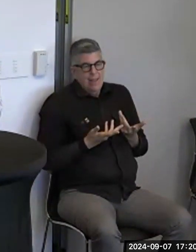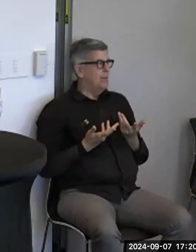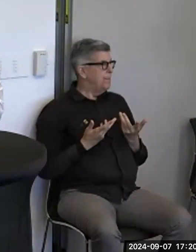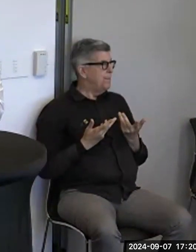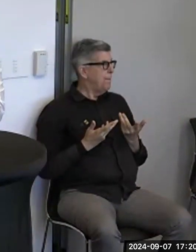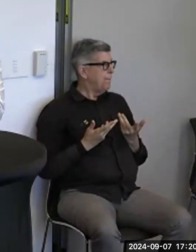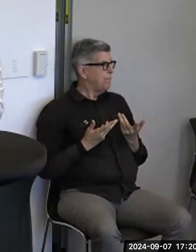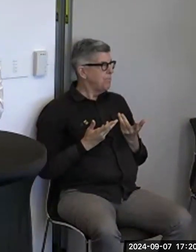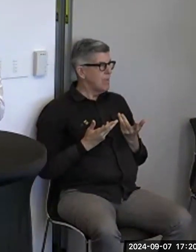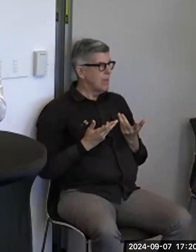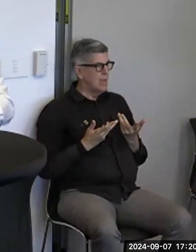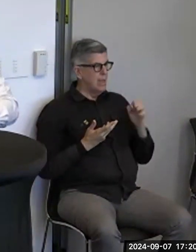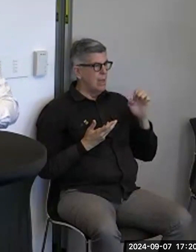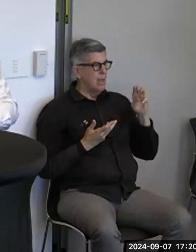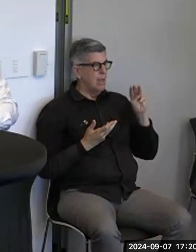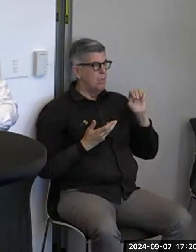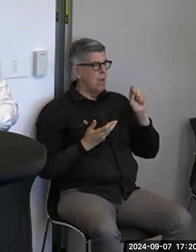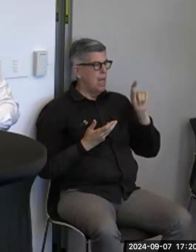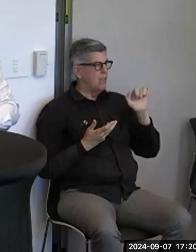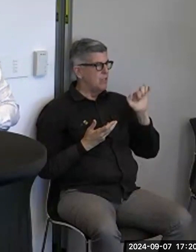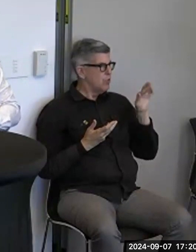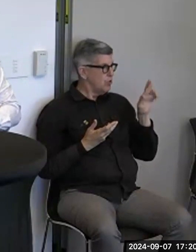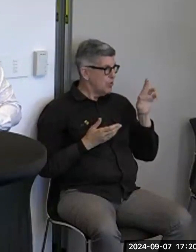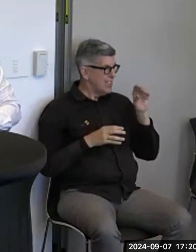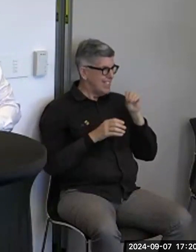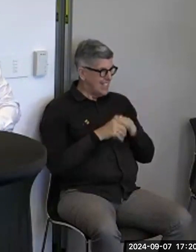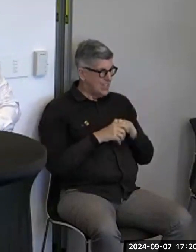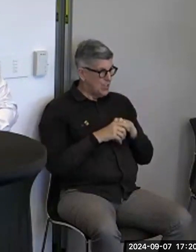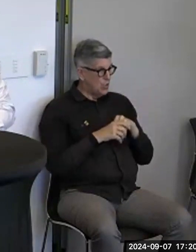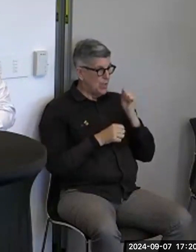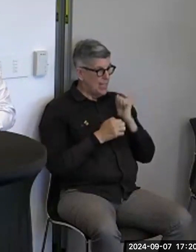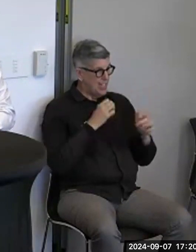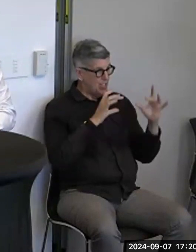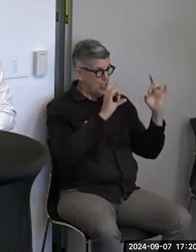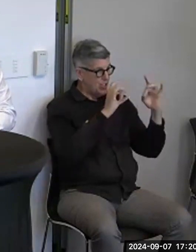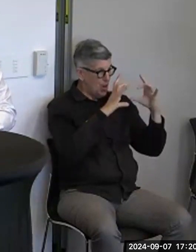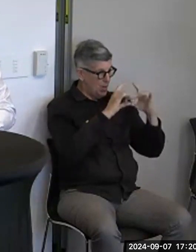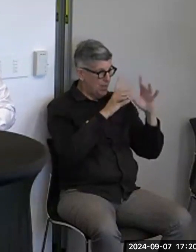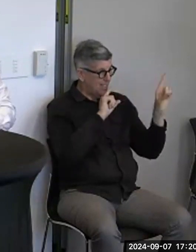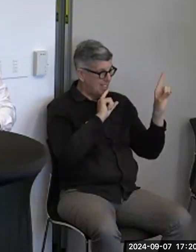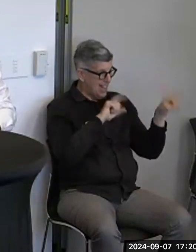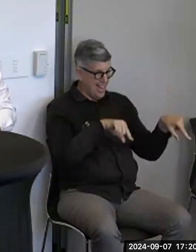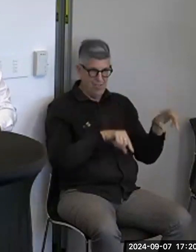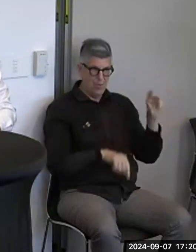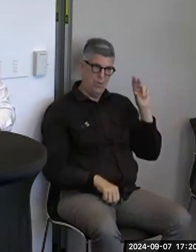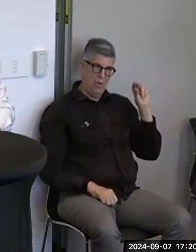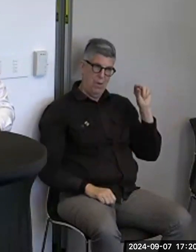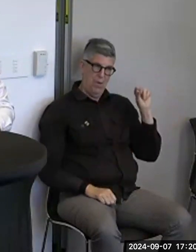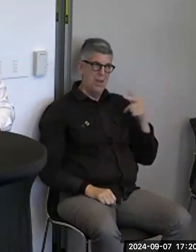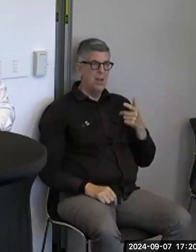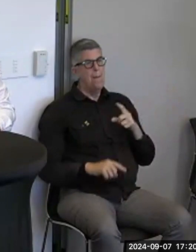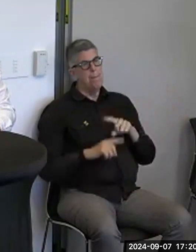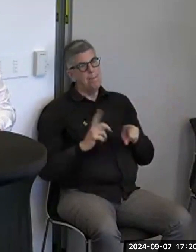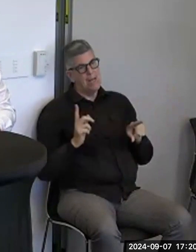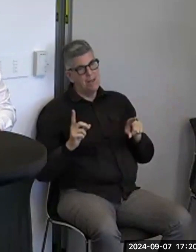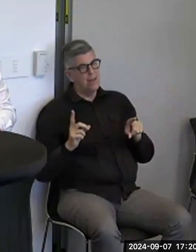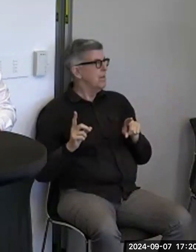putting embossers into Starbucks is the answer. But I do think that a